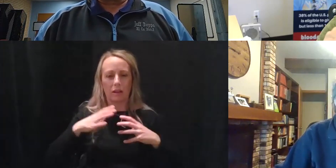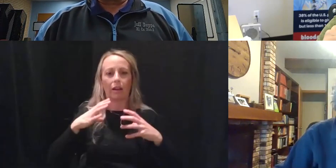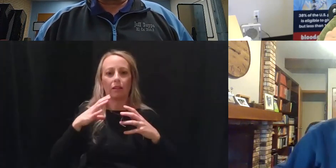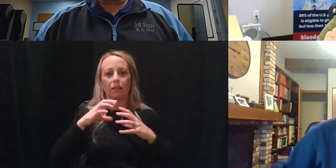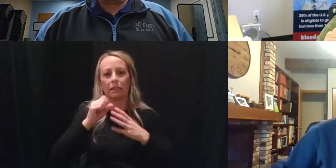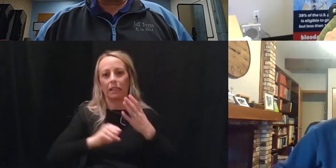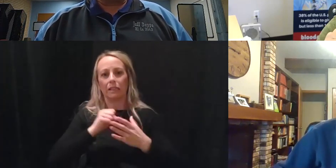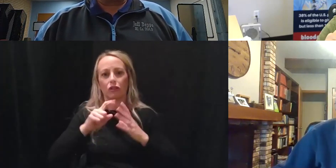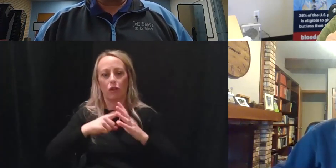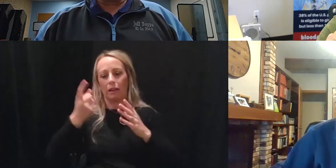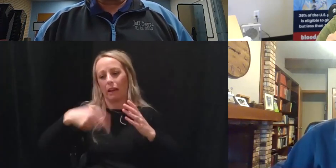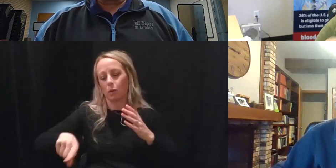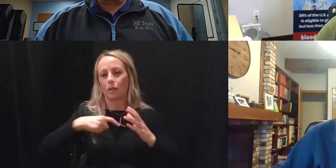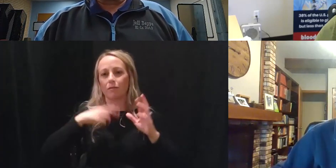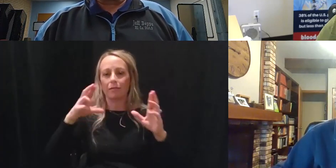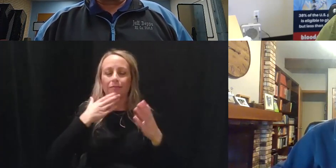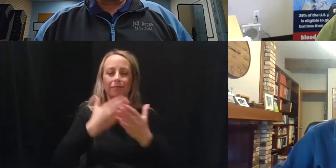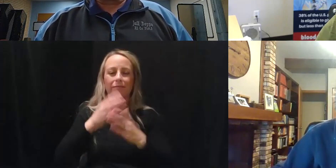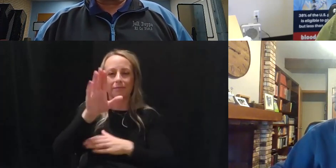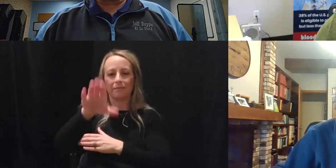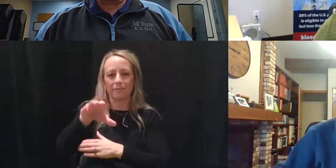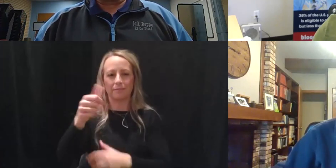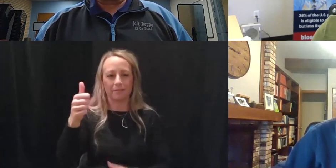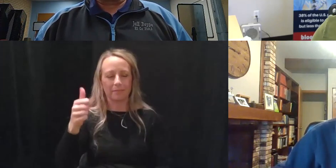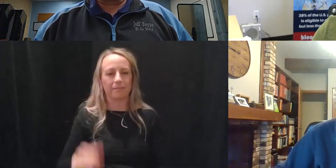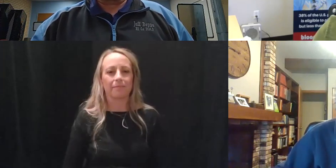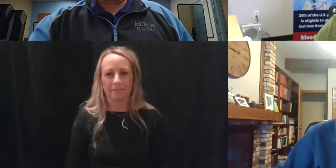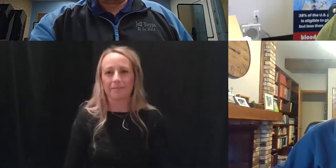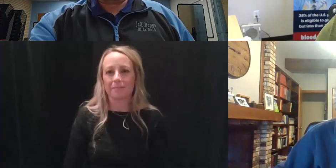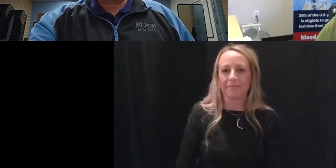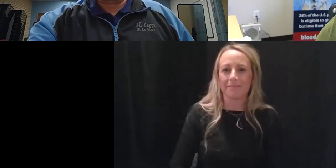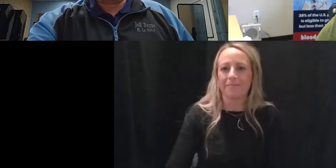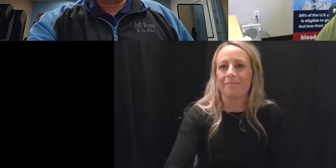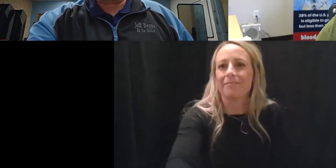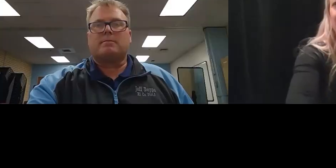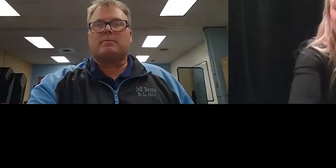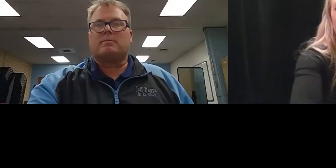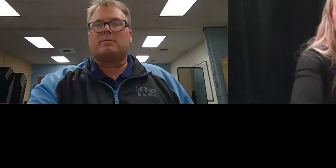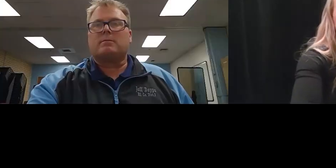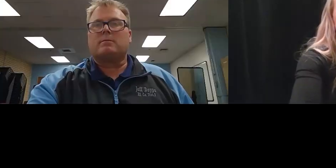Thank you all for your time, and we hope you have a good afternoon. Thank you. Thank you.